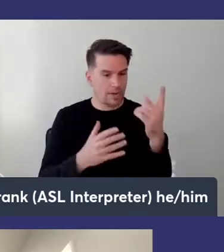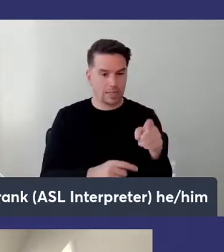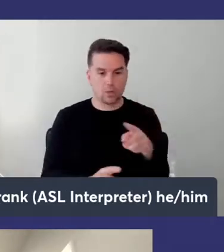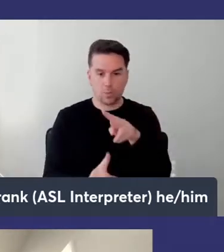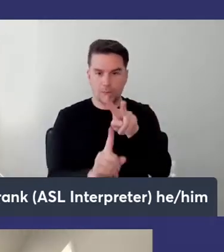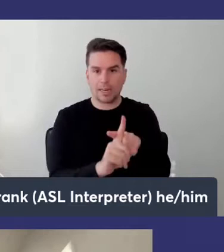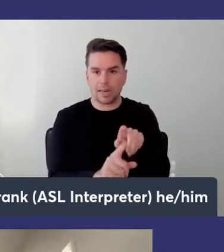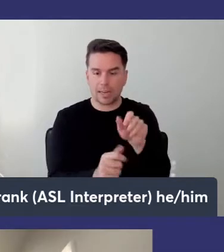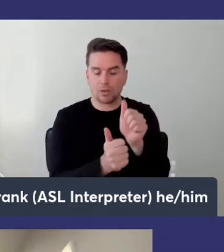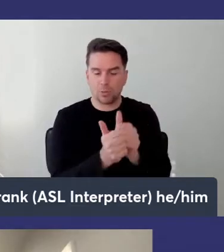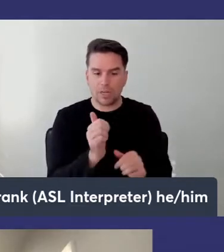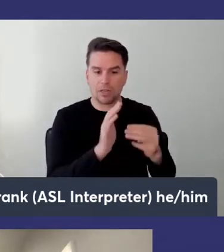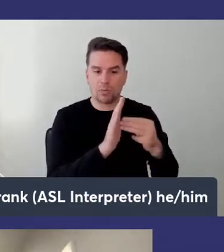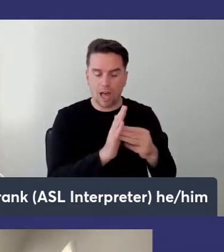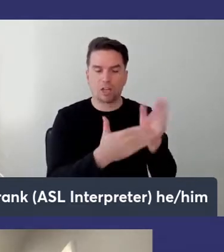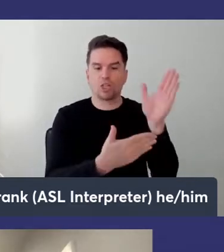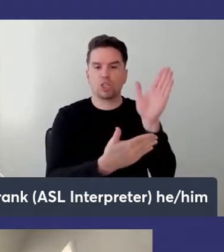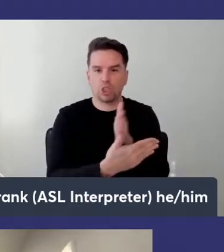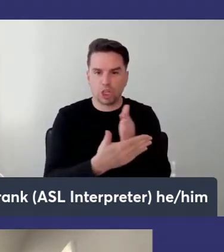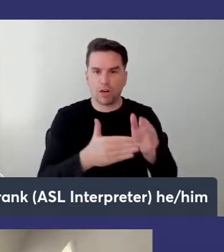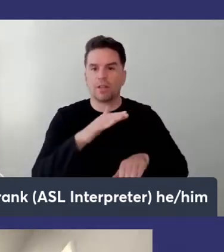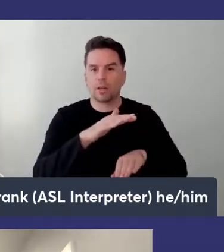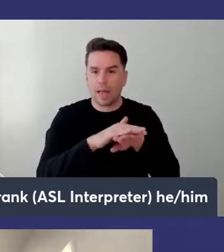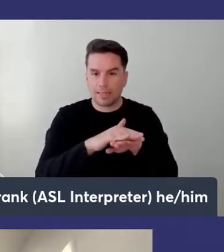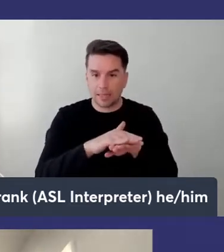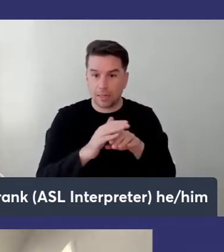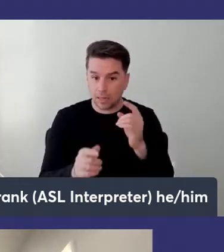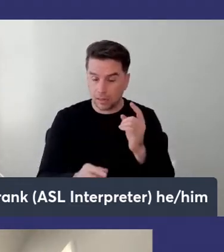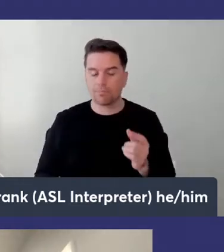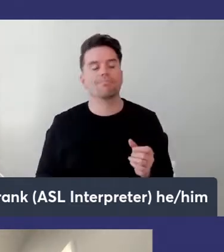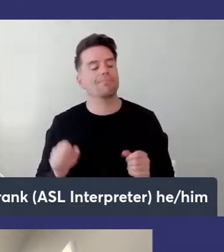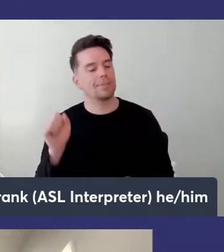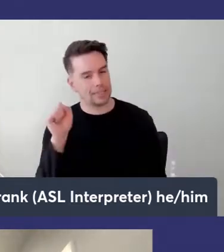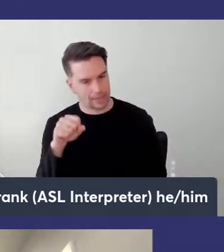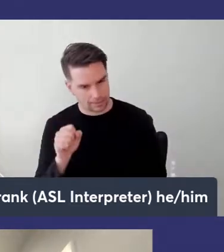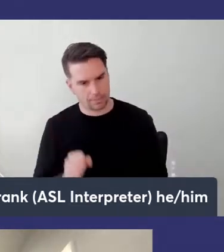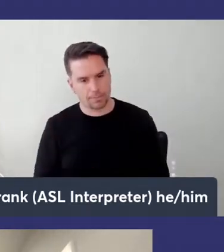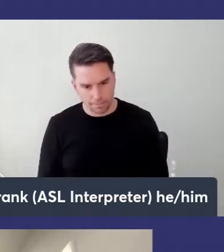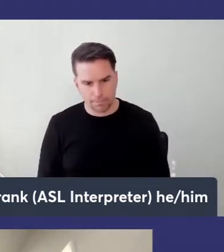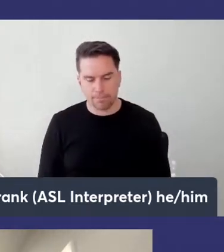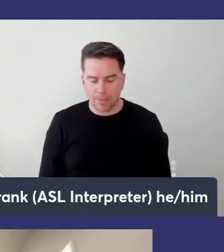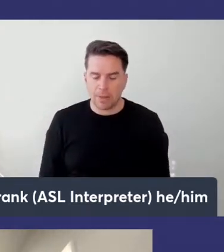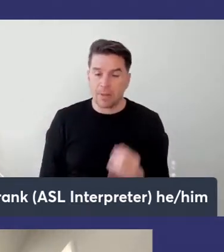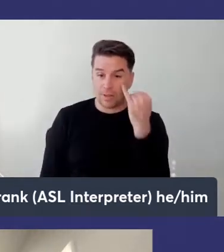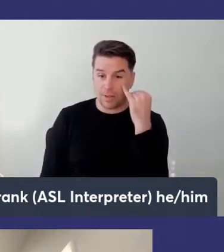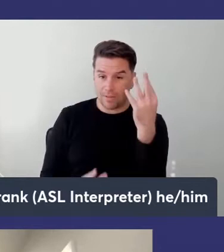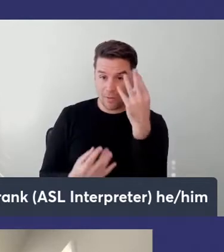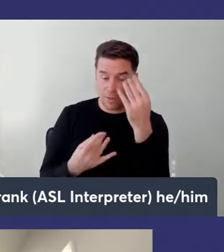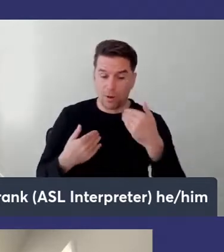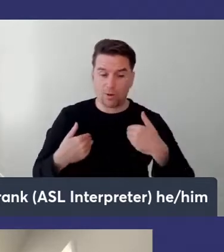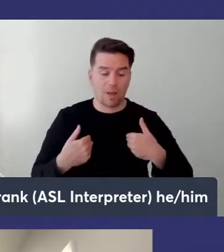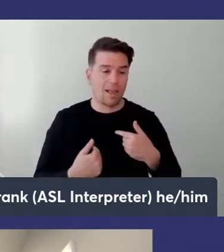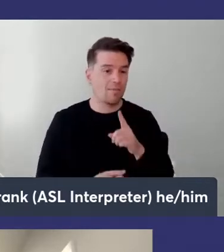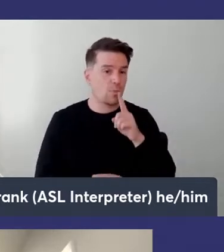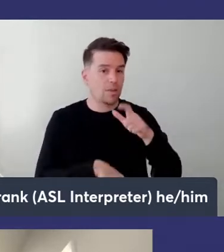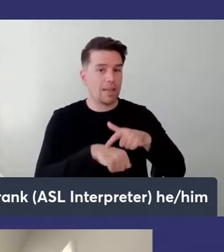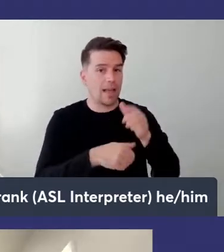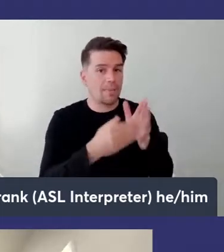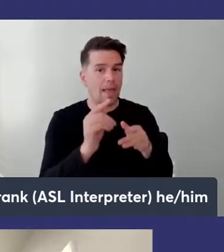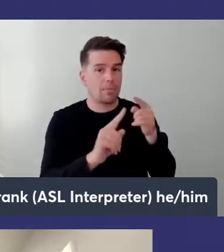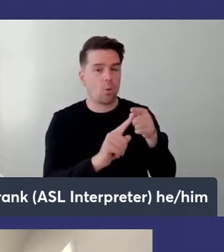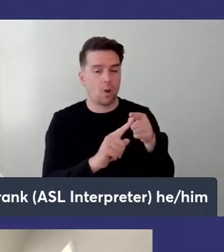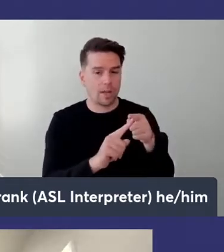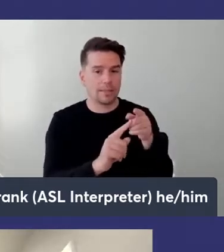capacity. Exactly. So if you think about it, right, like, so you have the real-time endpoints on one end, like where